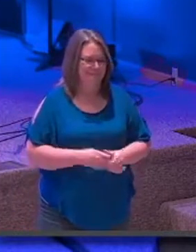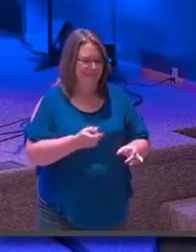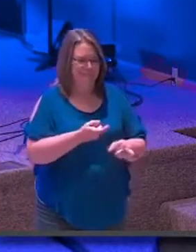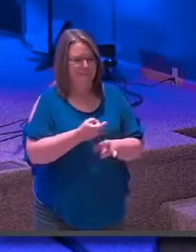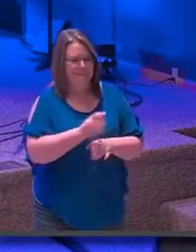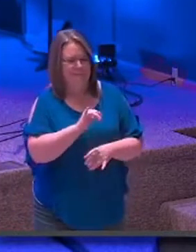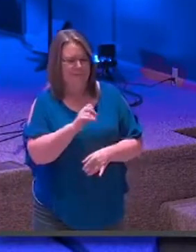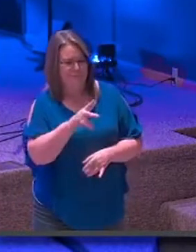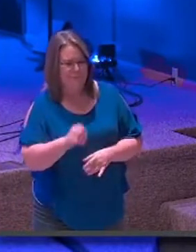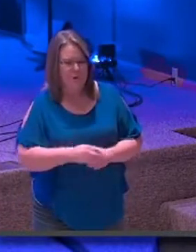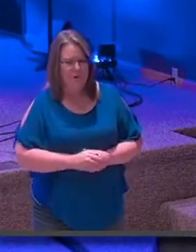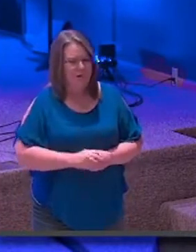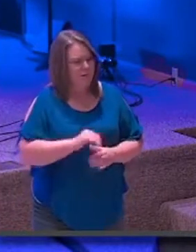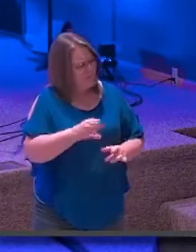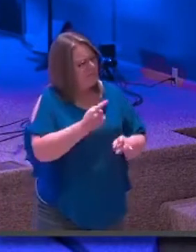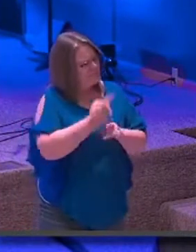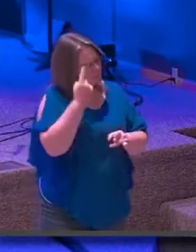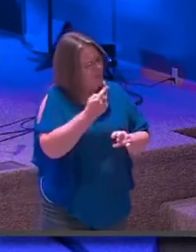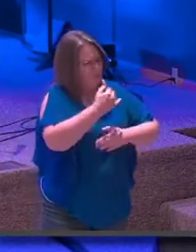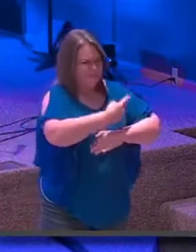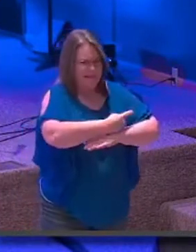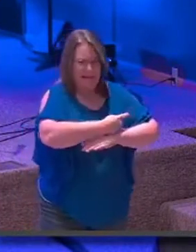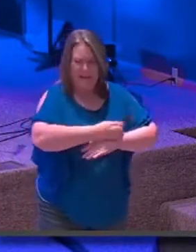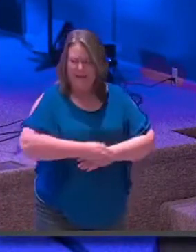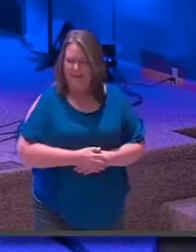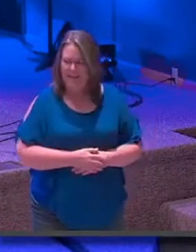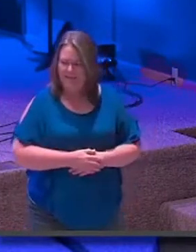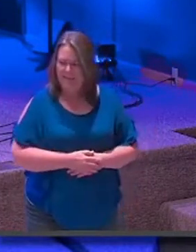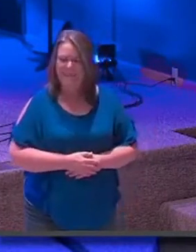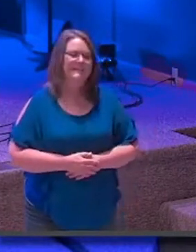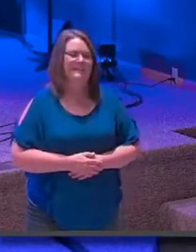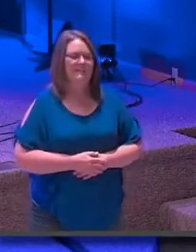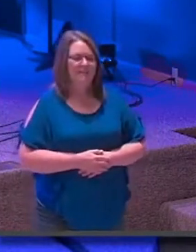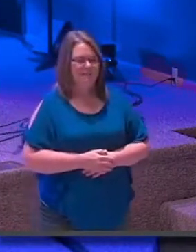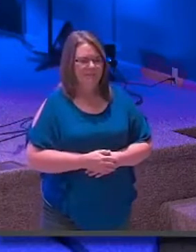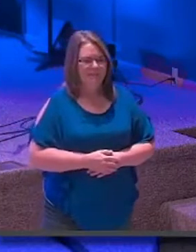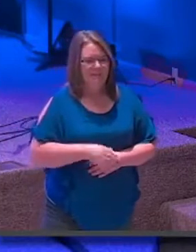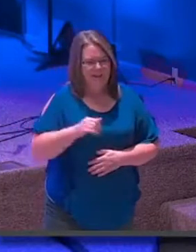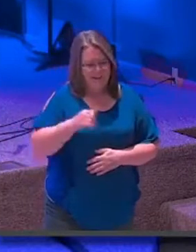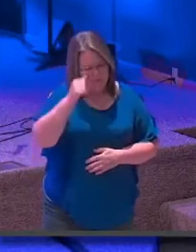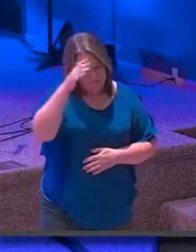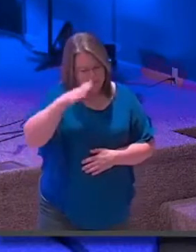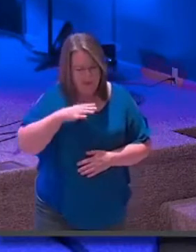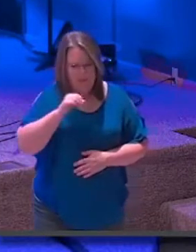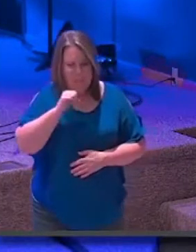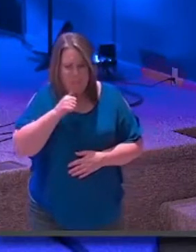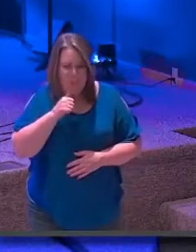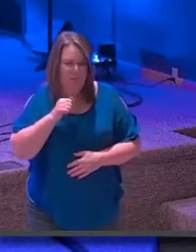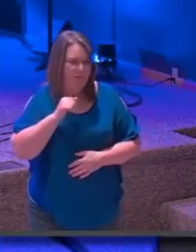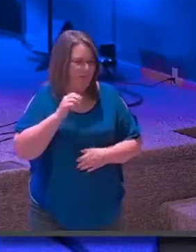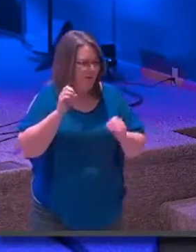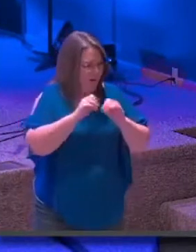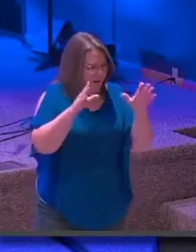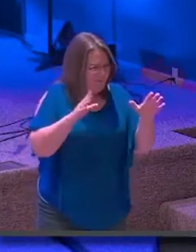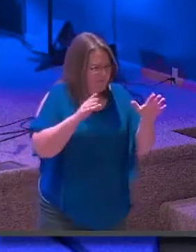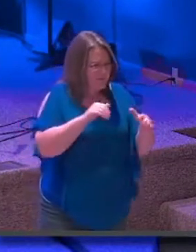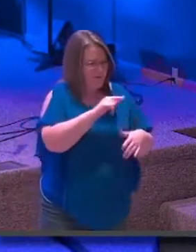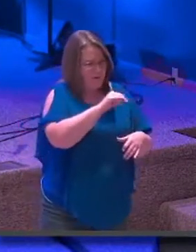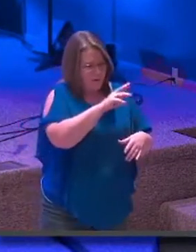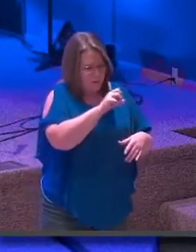That was appropriate for today. Come on. This guy's wounded, obviously. Like, grammar got him.